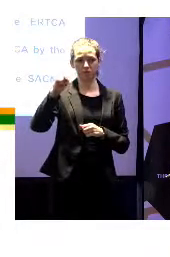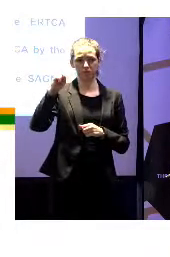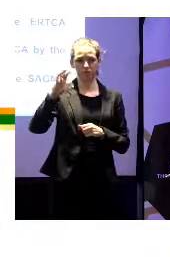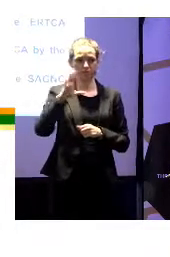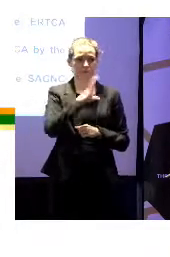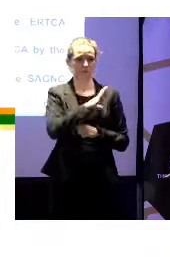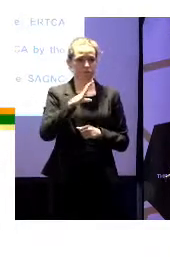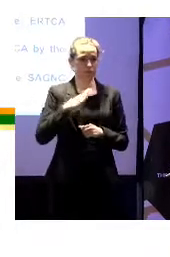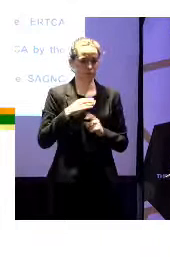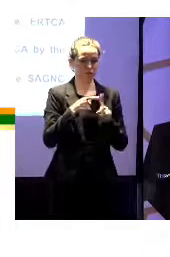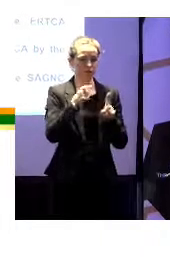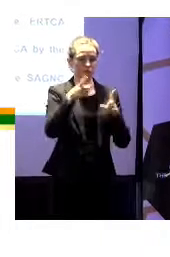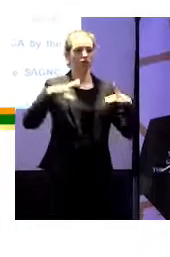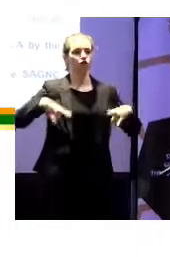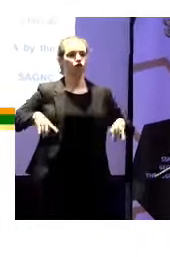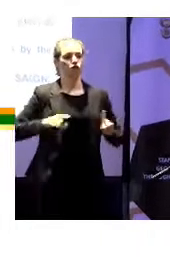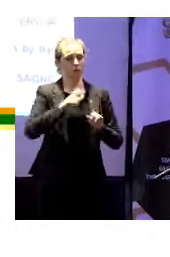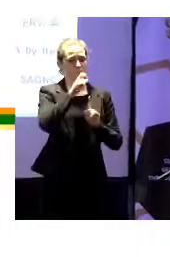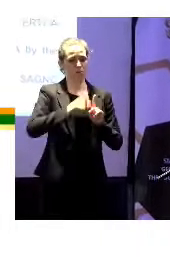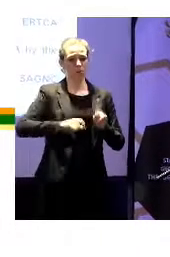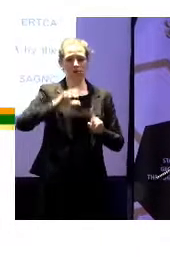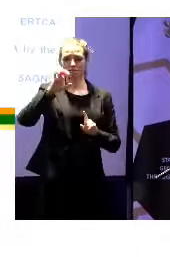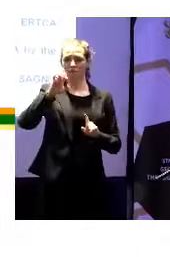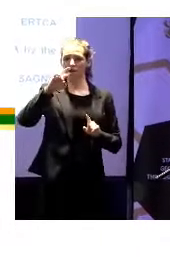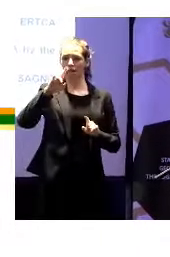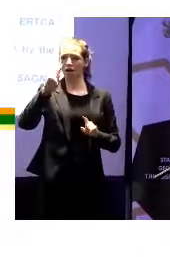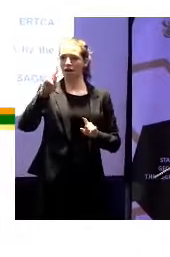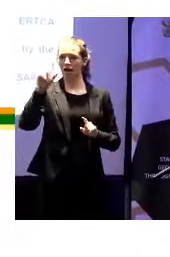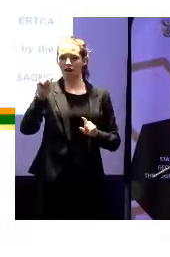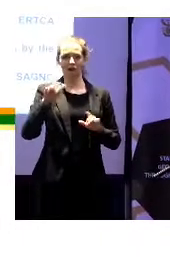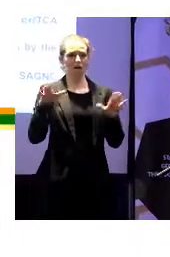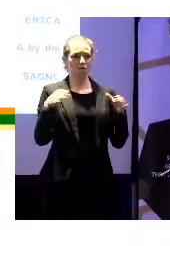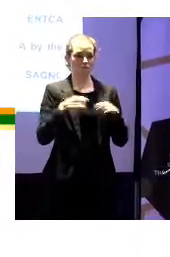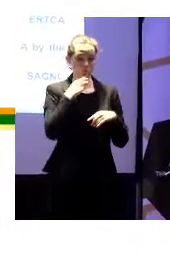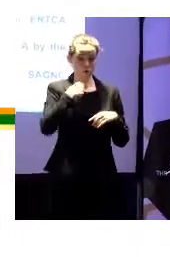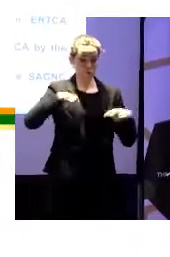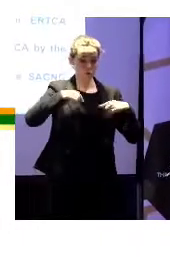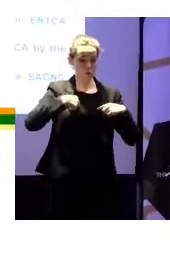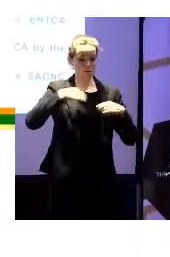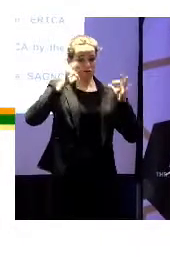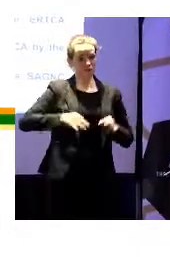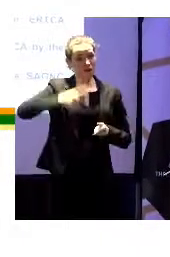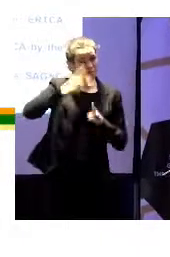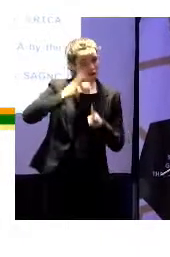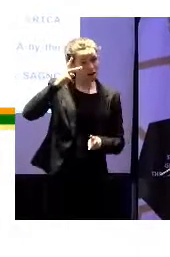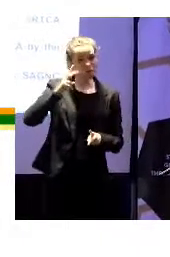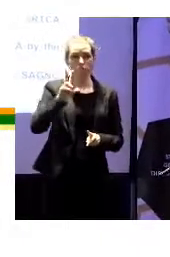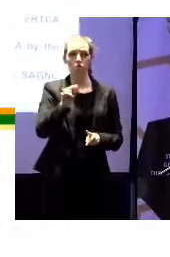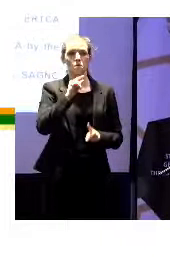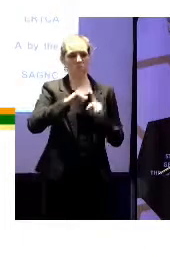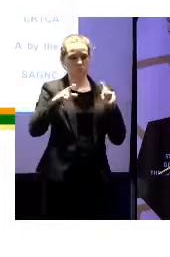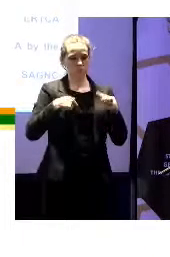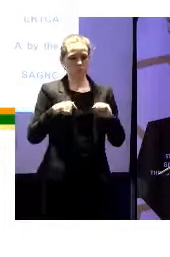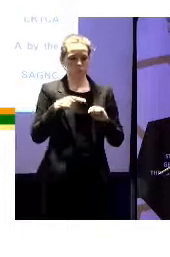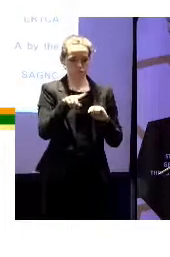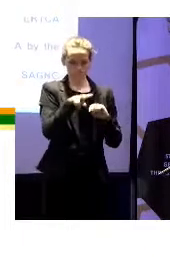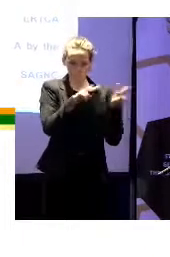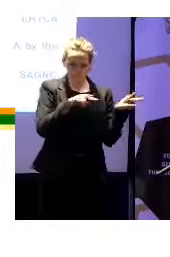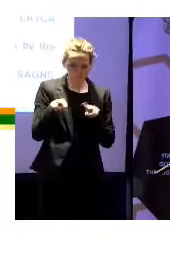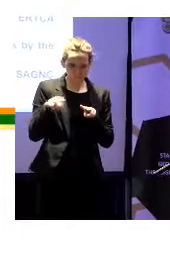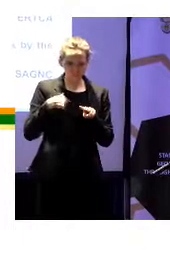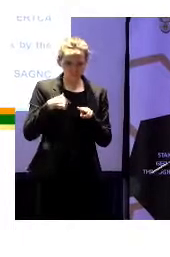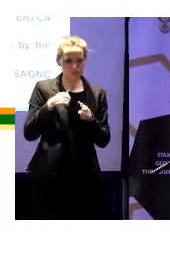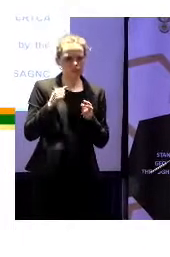committee. So we do not make final decisions, but we verify and we make